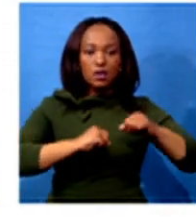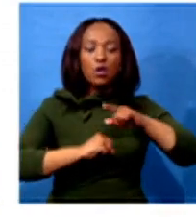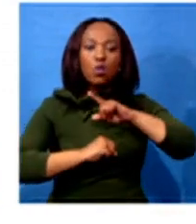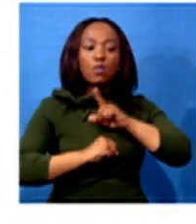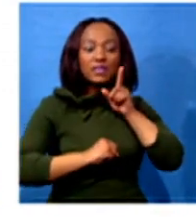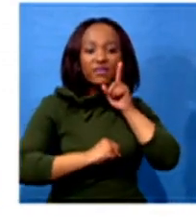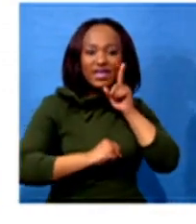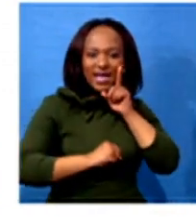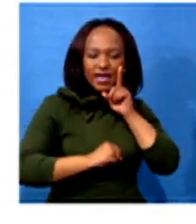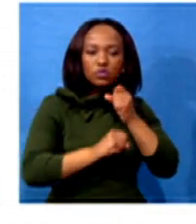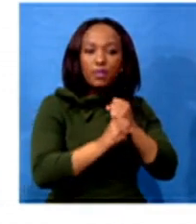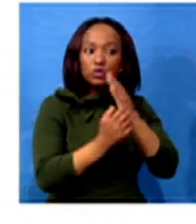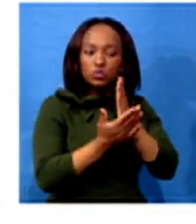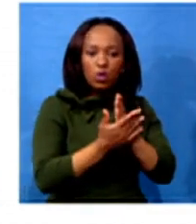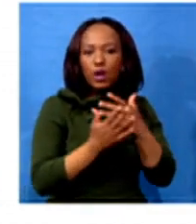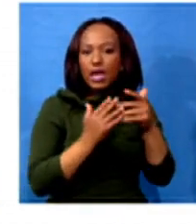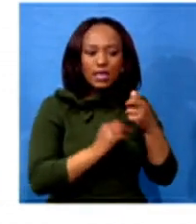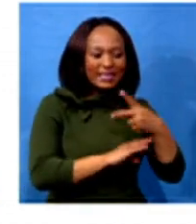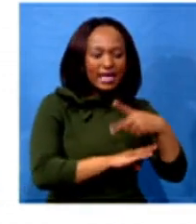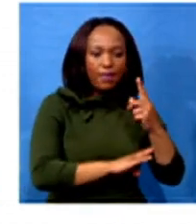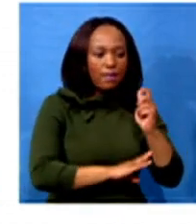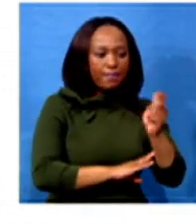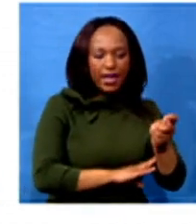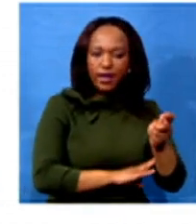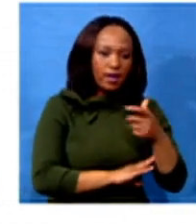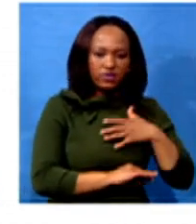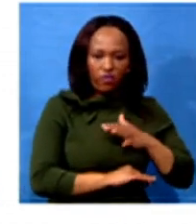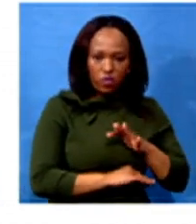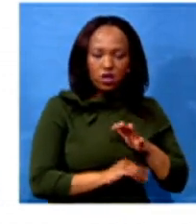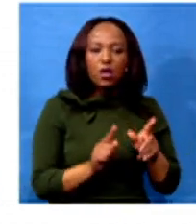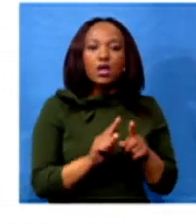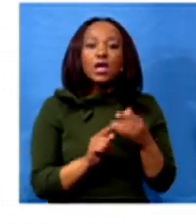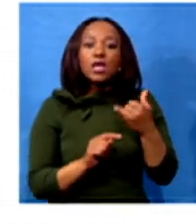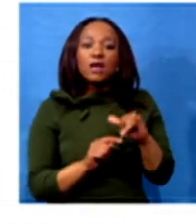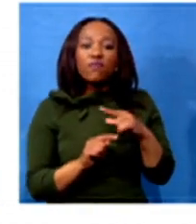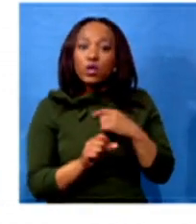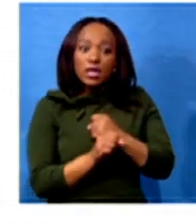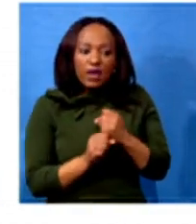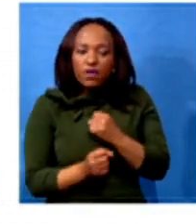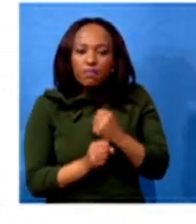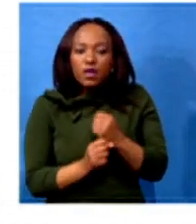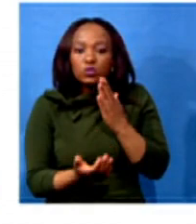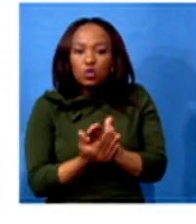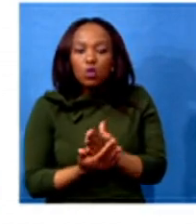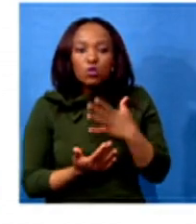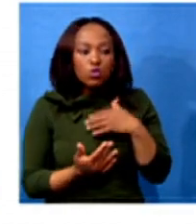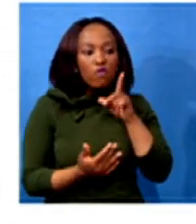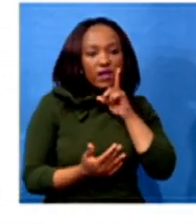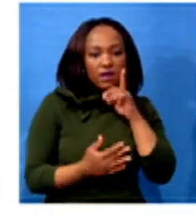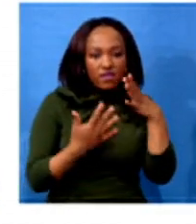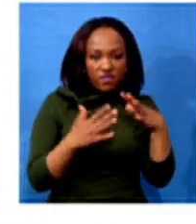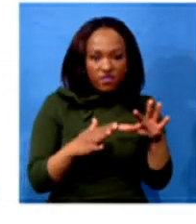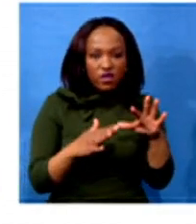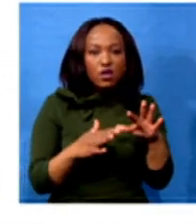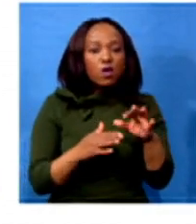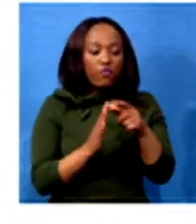to make sure that there isn't a double dipping. If we are not ensuring that once you've been validated through a